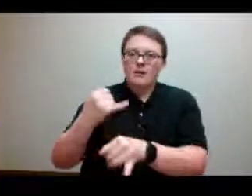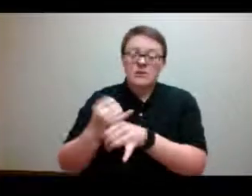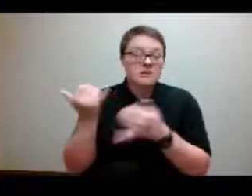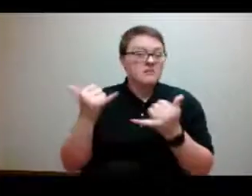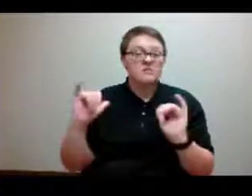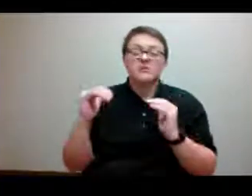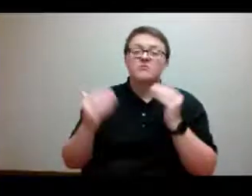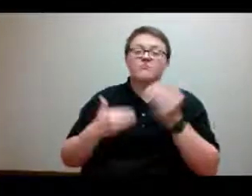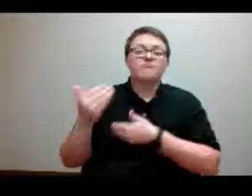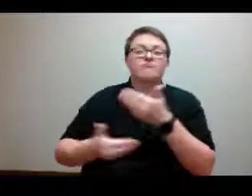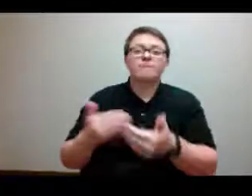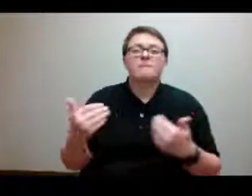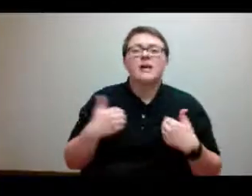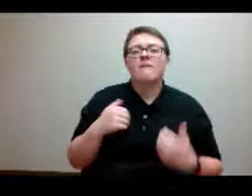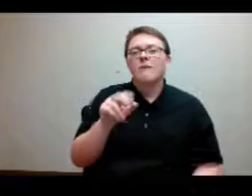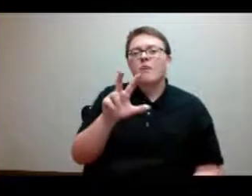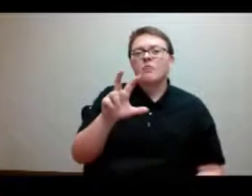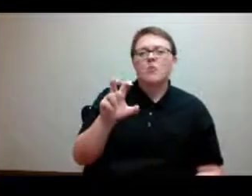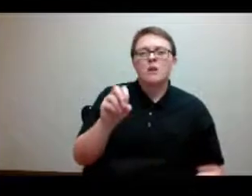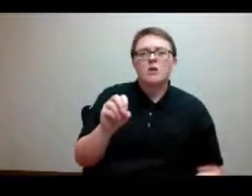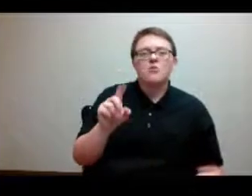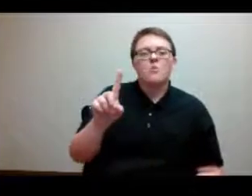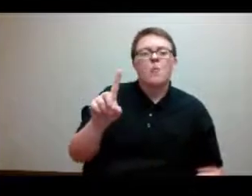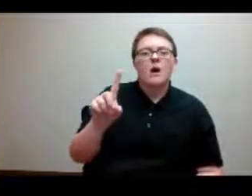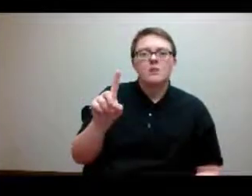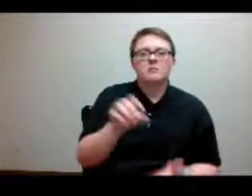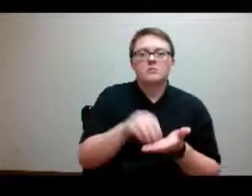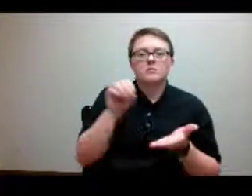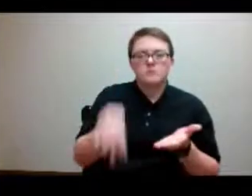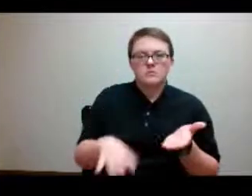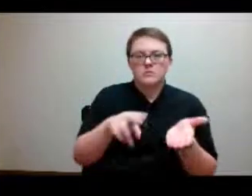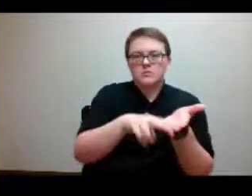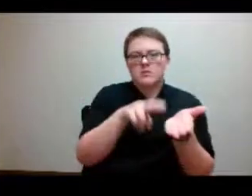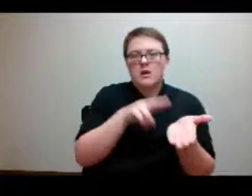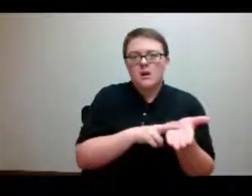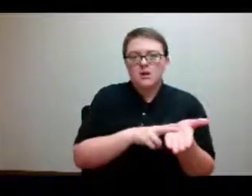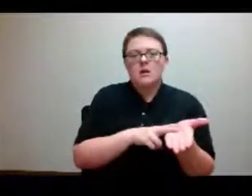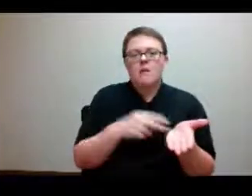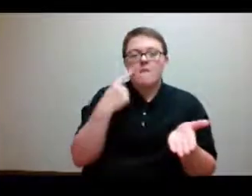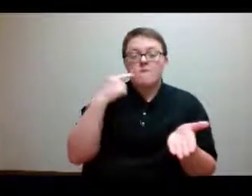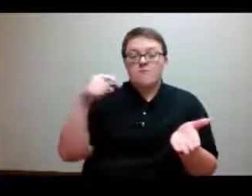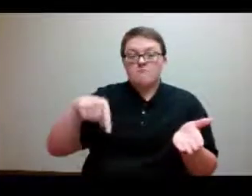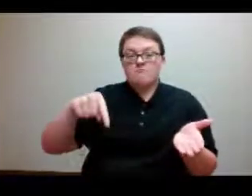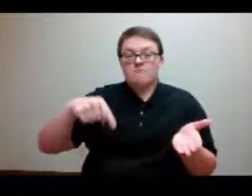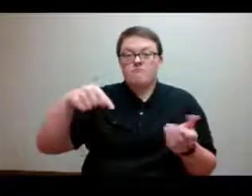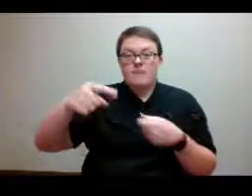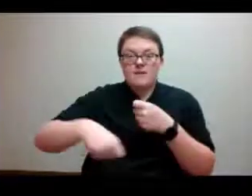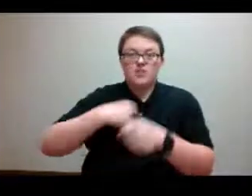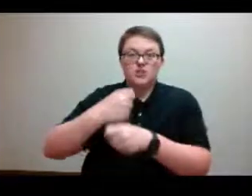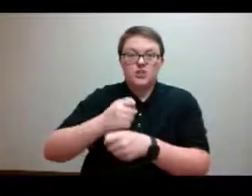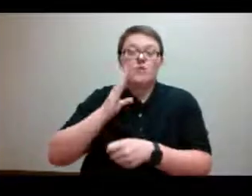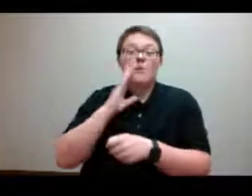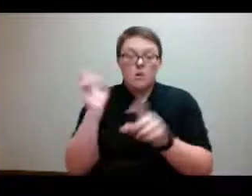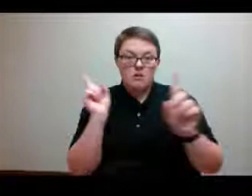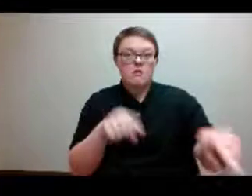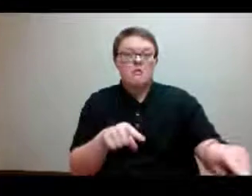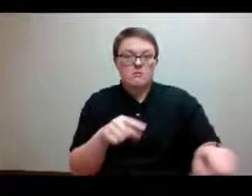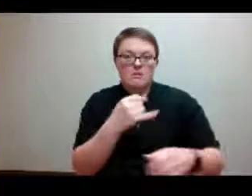have 301 students signed up for this upcoming year that will be on our